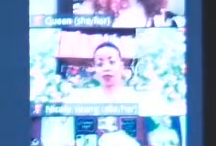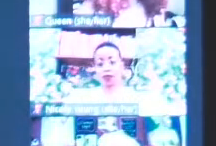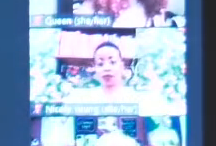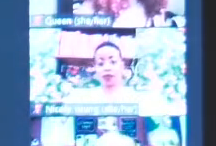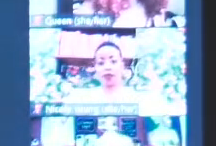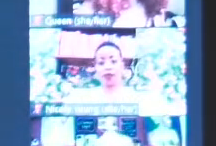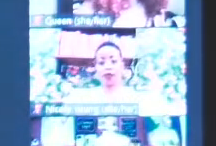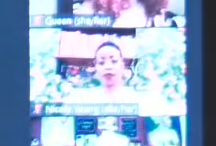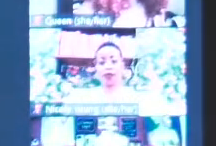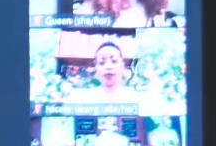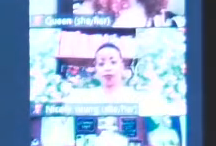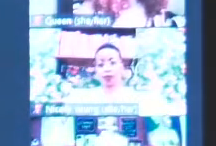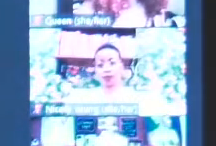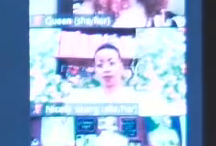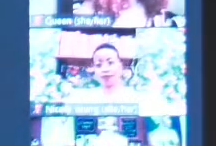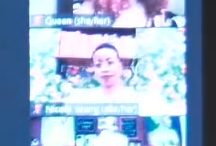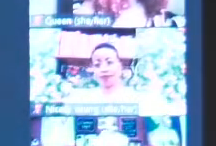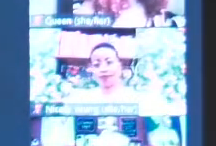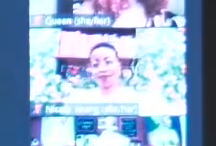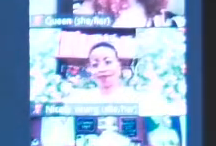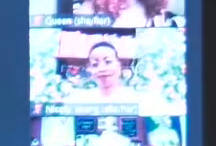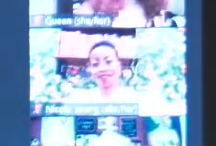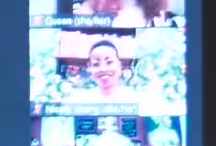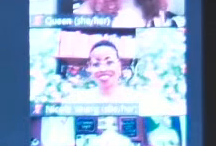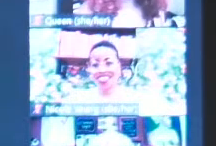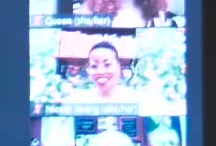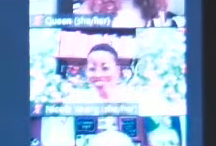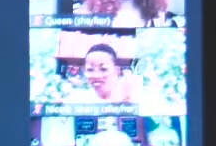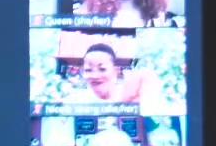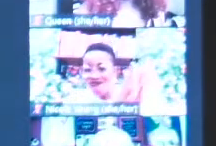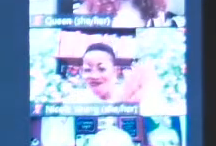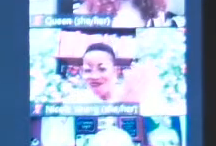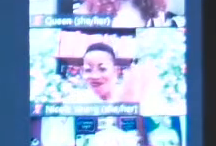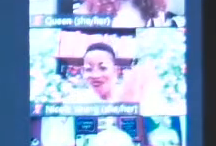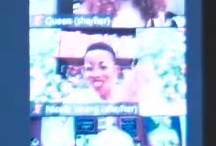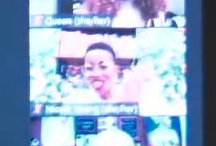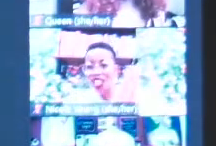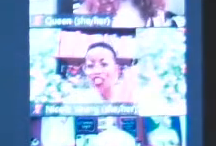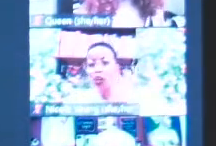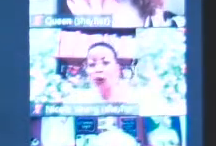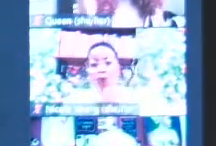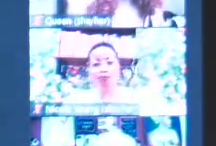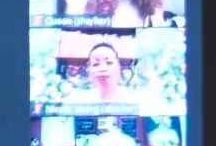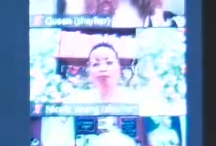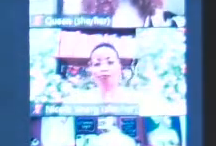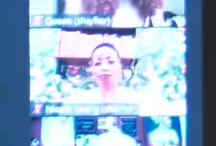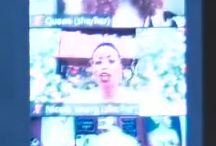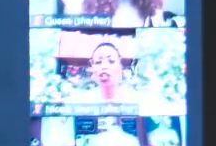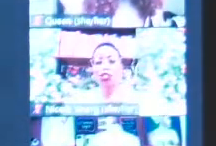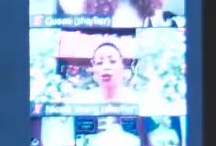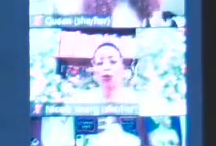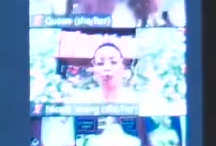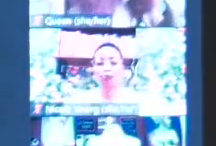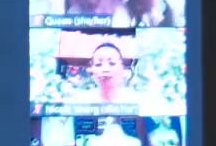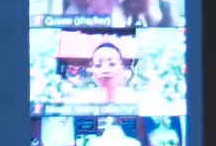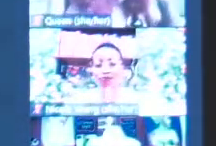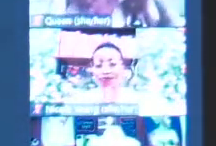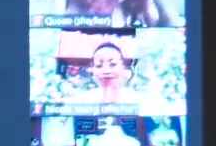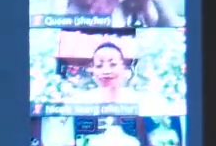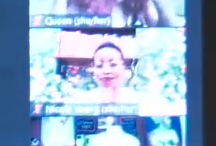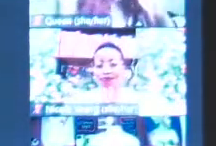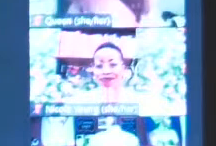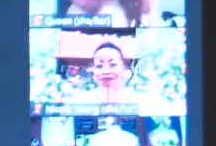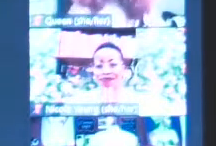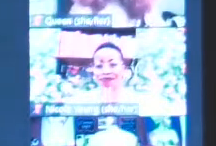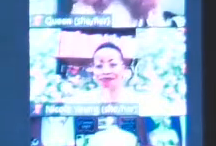our panelists have been so great, y'all. Give it up for our panelists, y'all. They're fire. So, we want to make sure